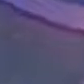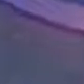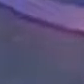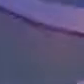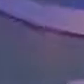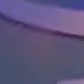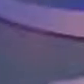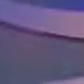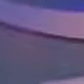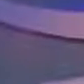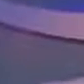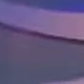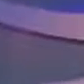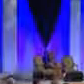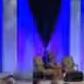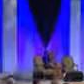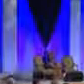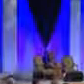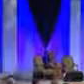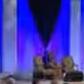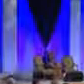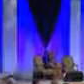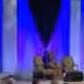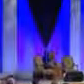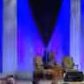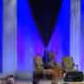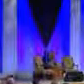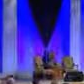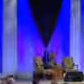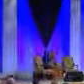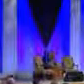Glory to the Father. Amen.